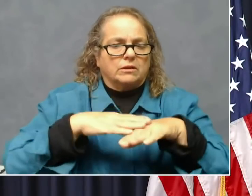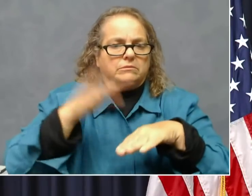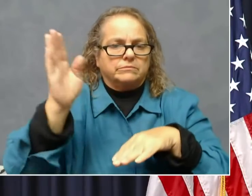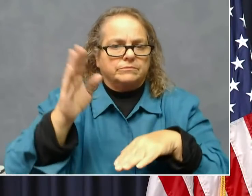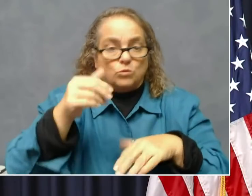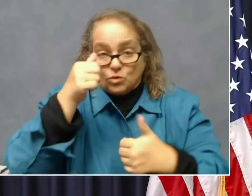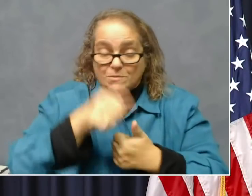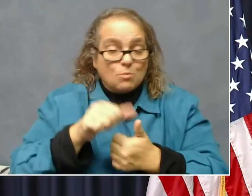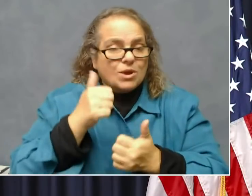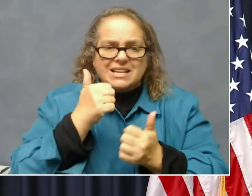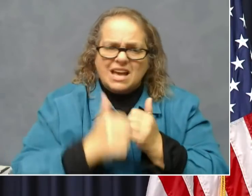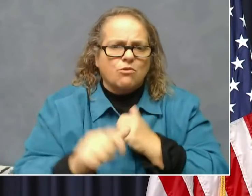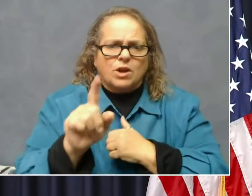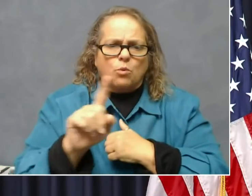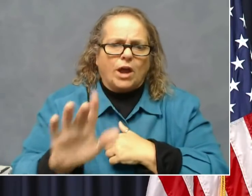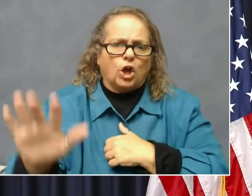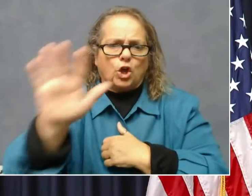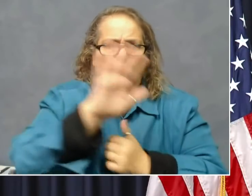All right.